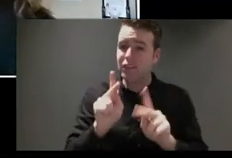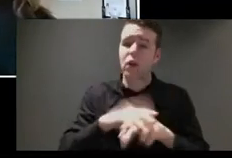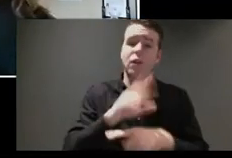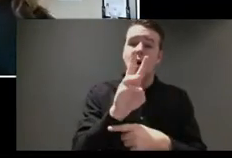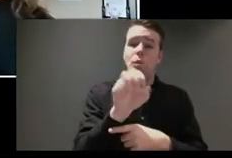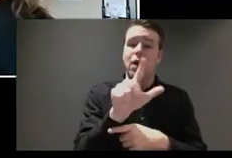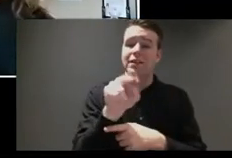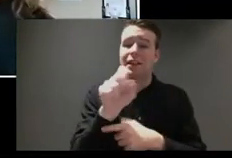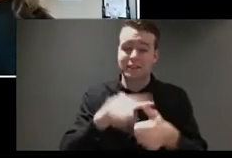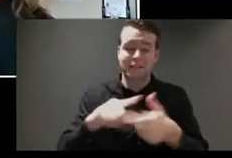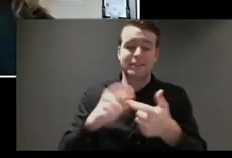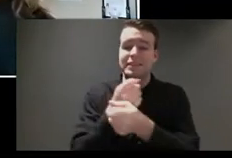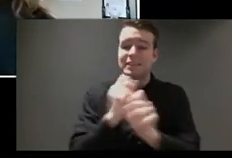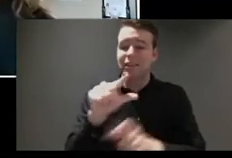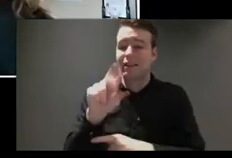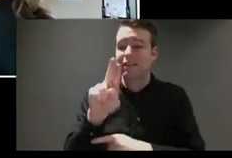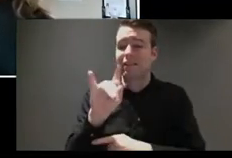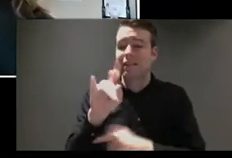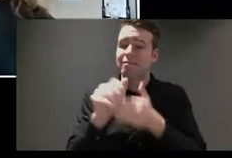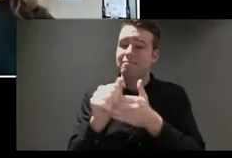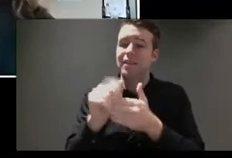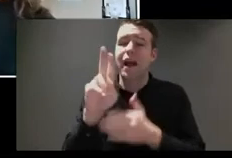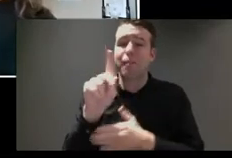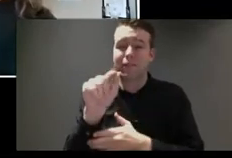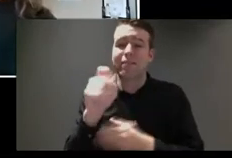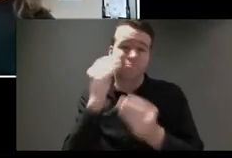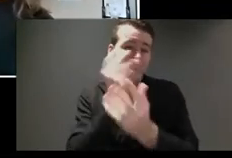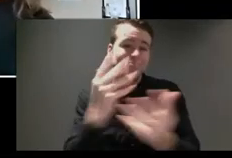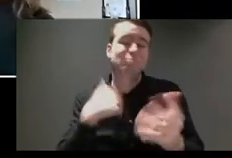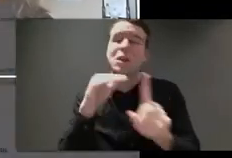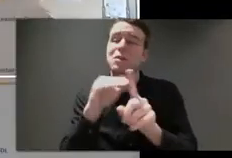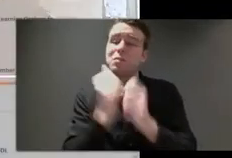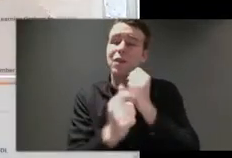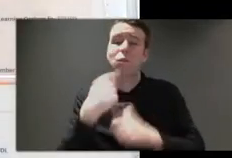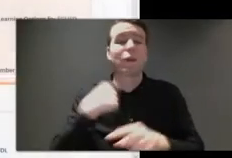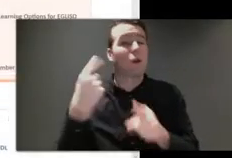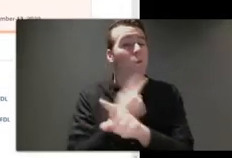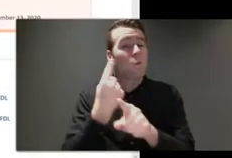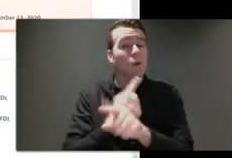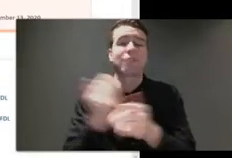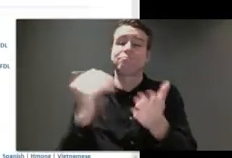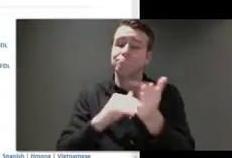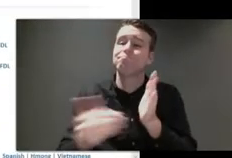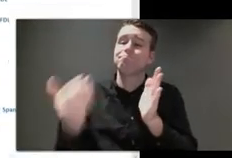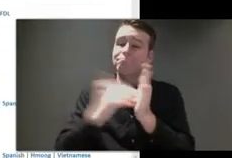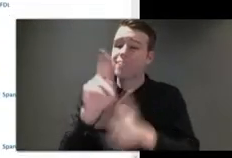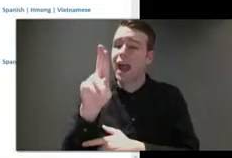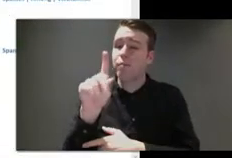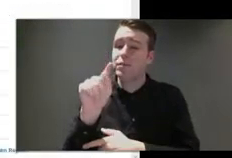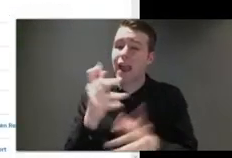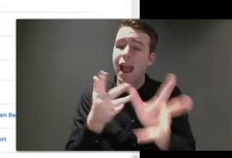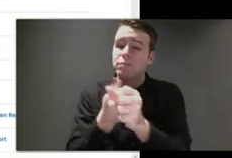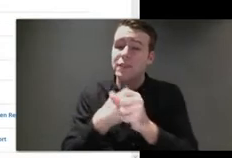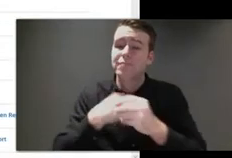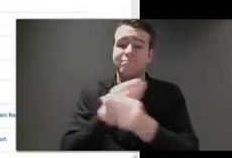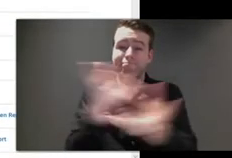wellness and safety guidance updates. And we want to remind everybody that we regularly update our district's